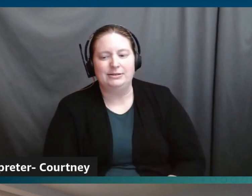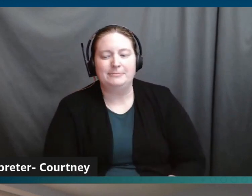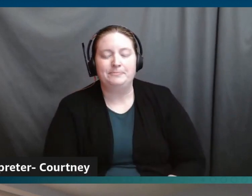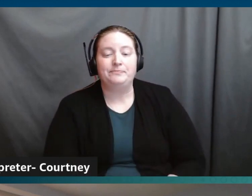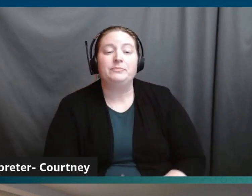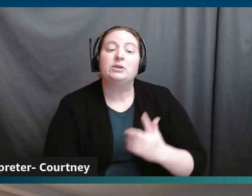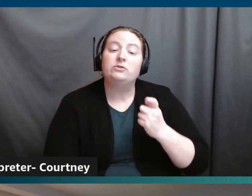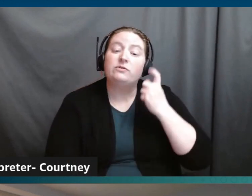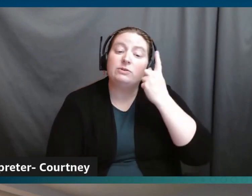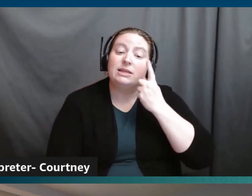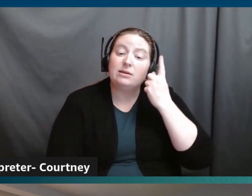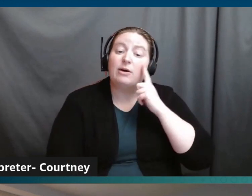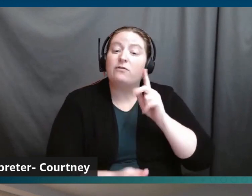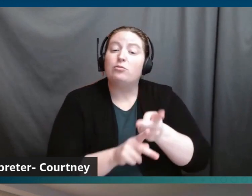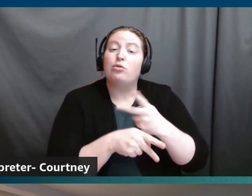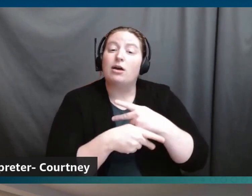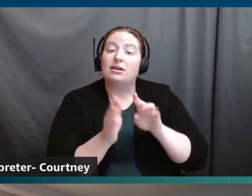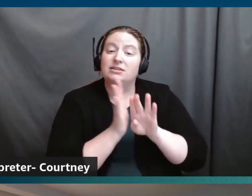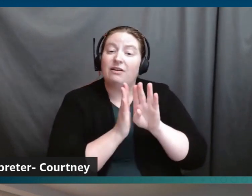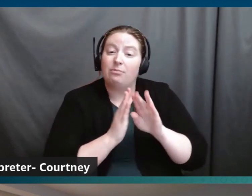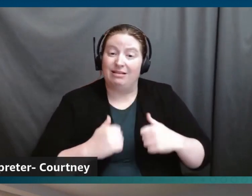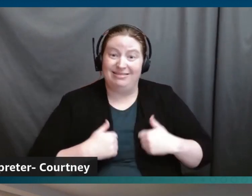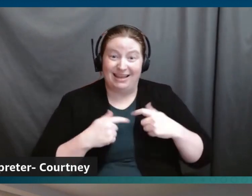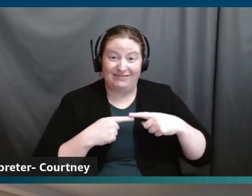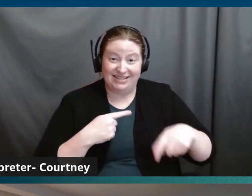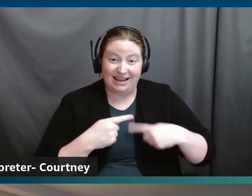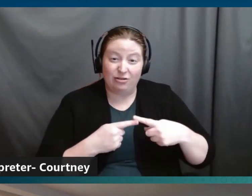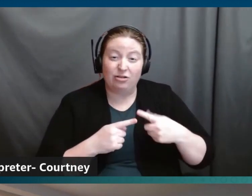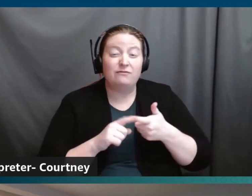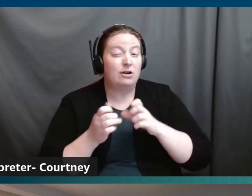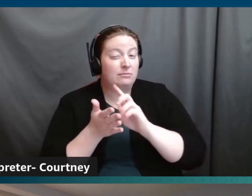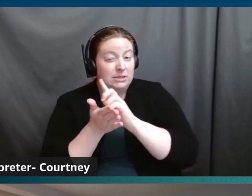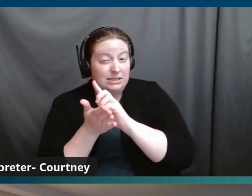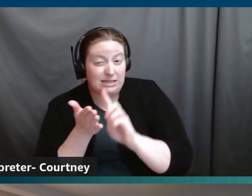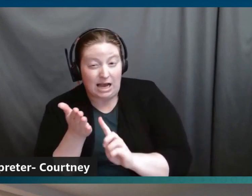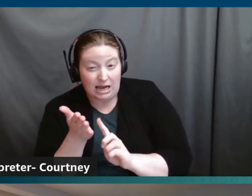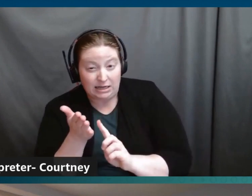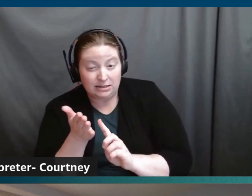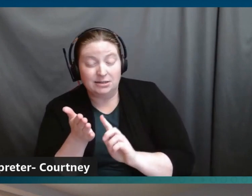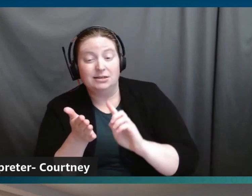terms of the product development lifecycle, starting from the design phase,